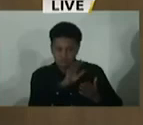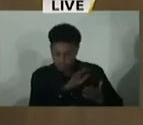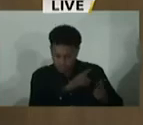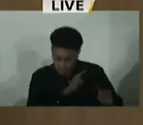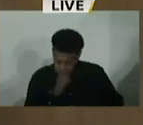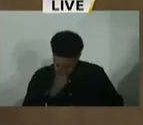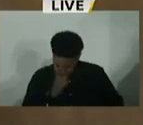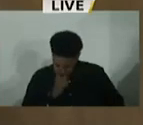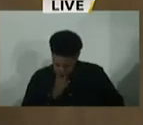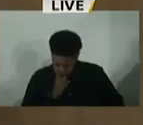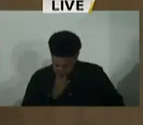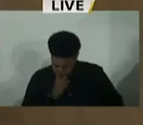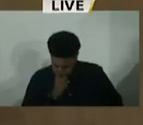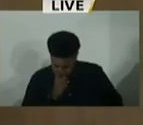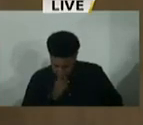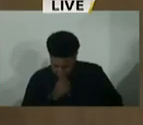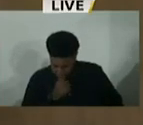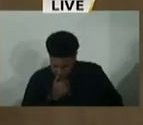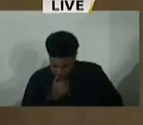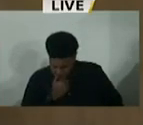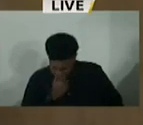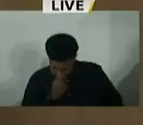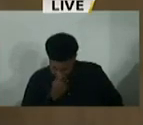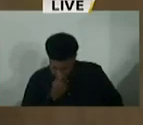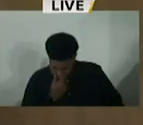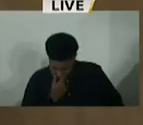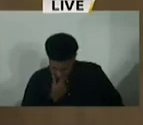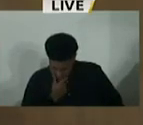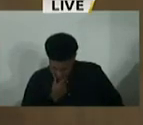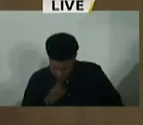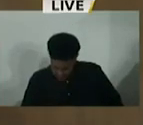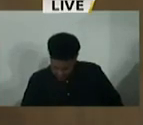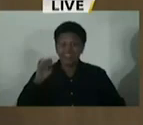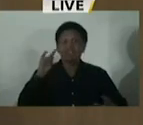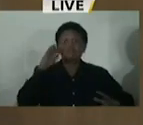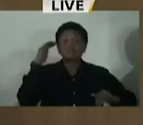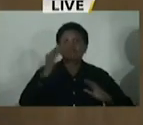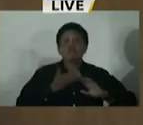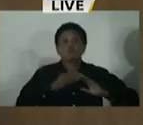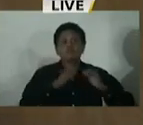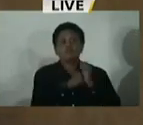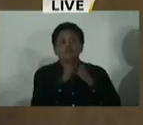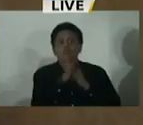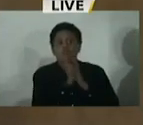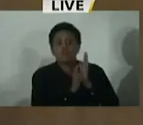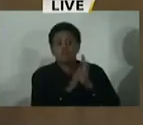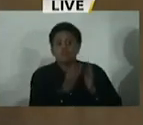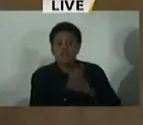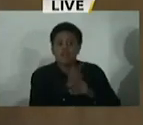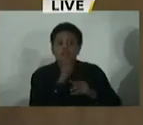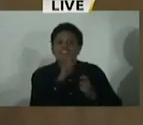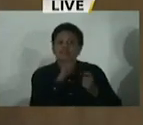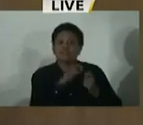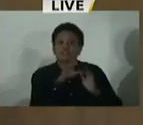The executive is expected to operate within the framework of the laws of the land, and in particular the Constitution,